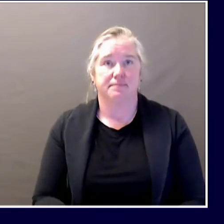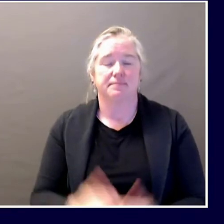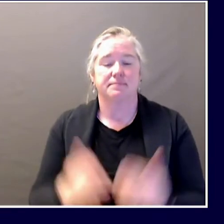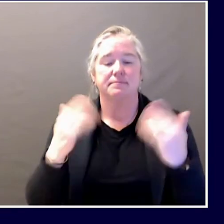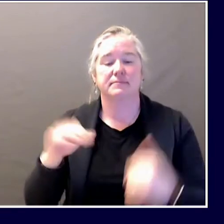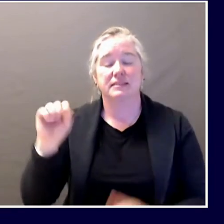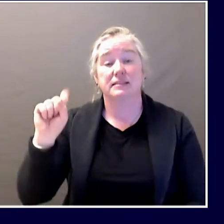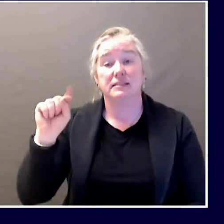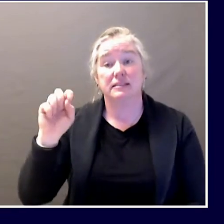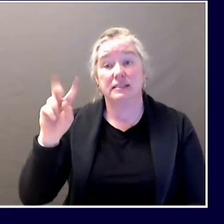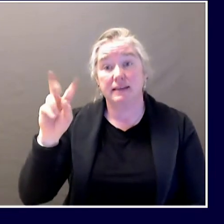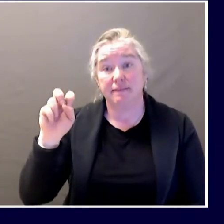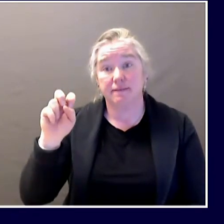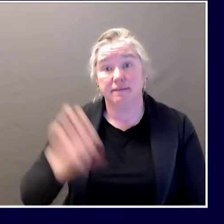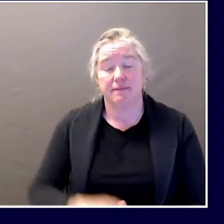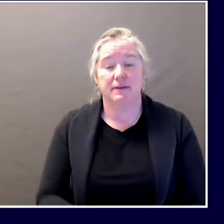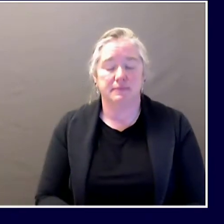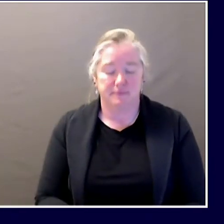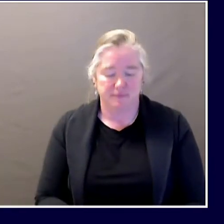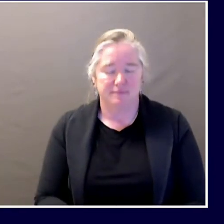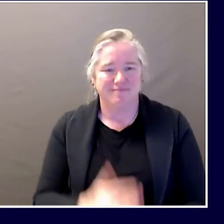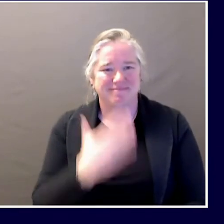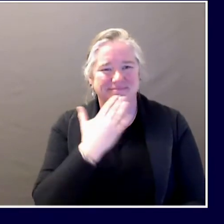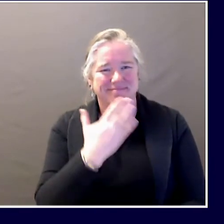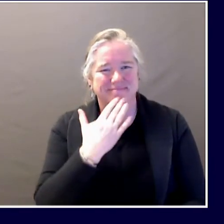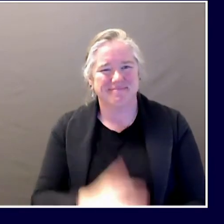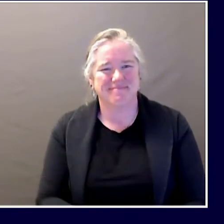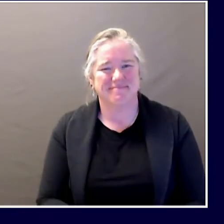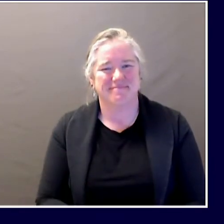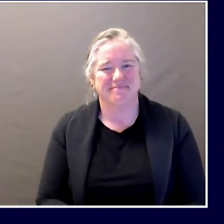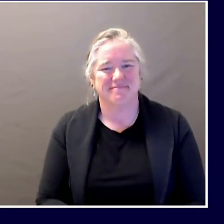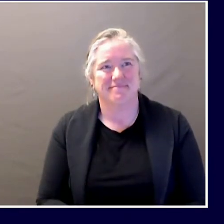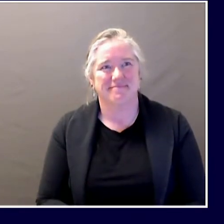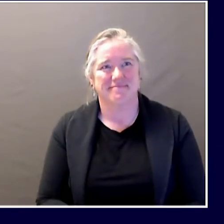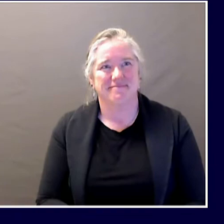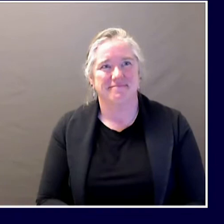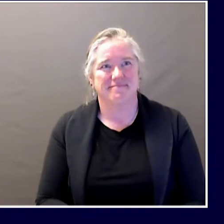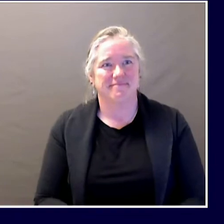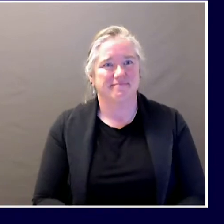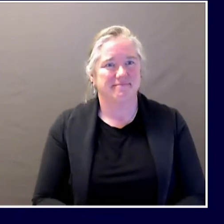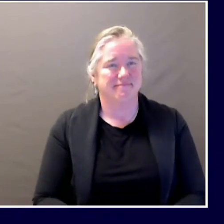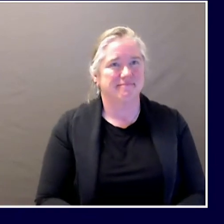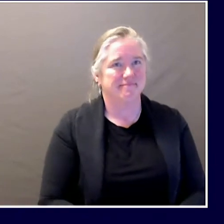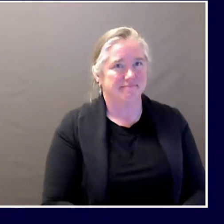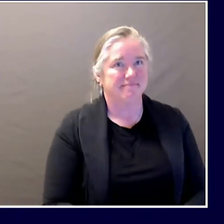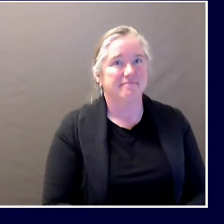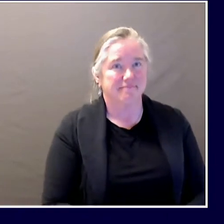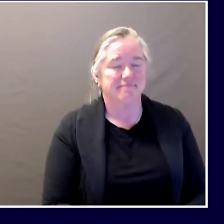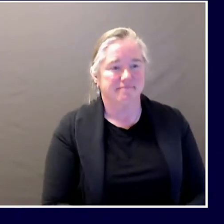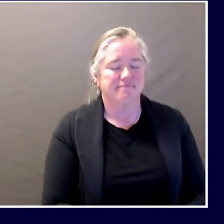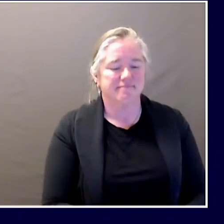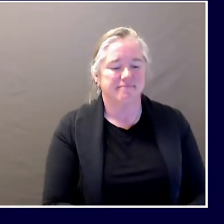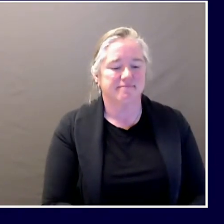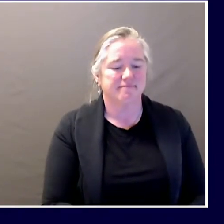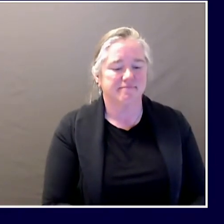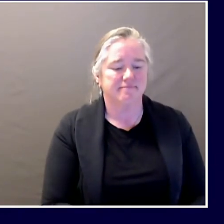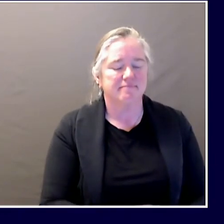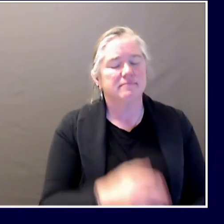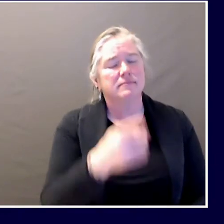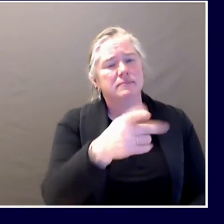Thanks, Dr. Shah. I know you mentioned earlier in the briefing that vaccine inoculations